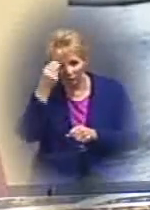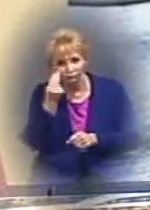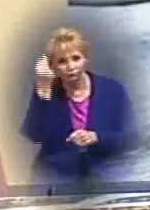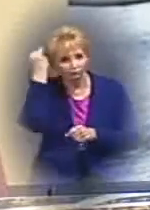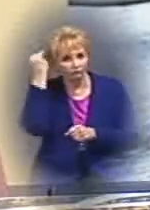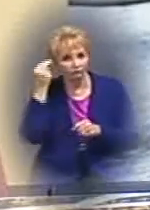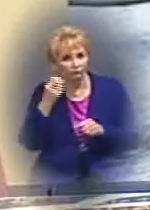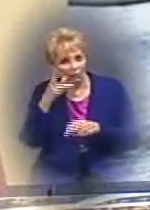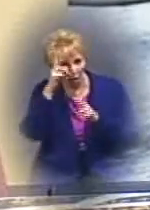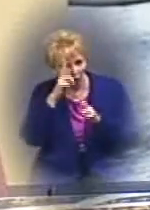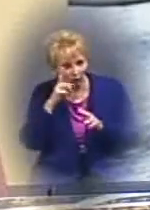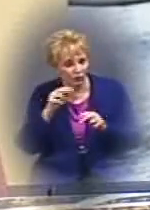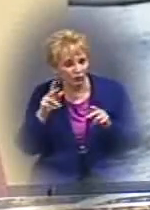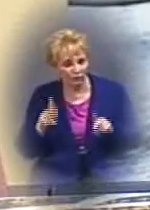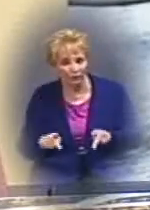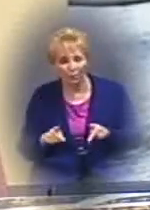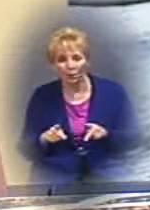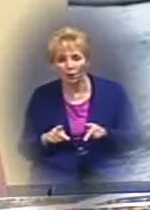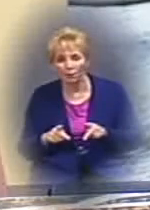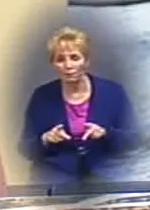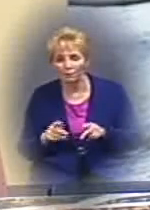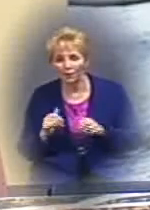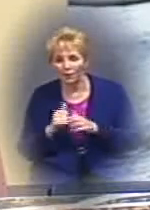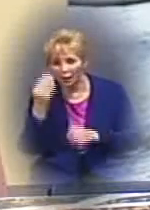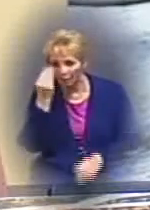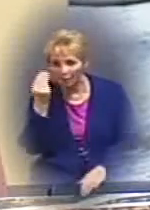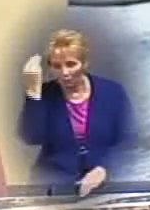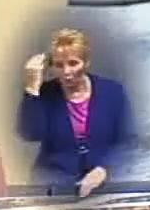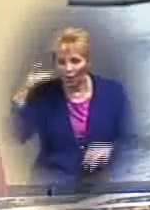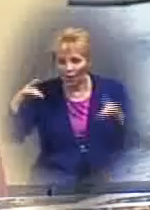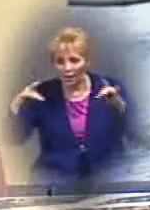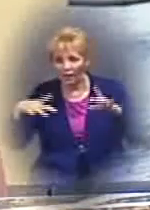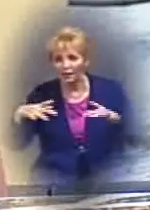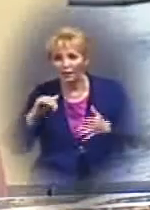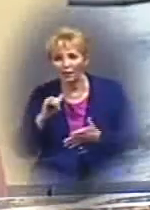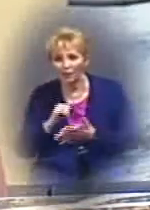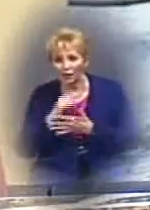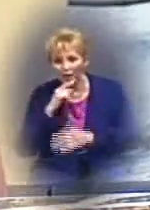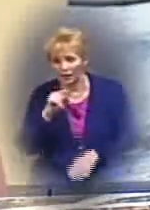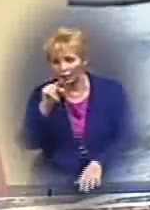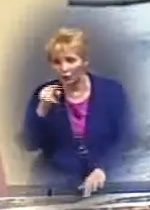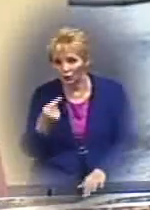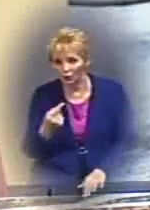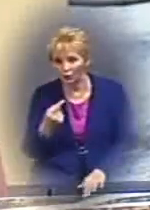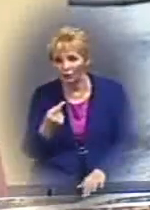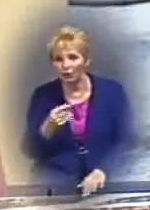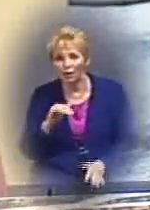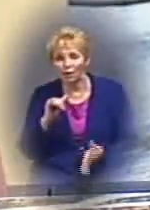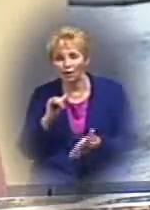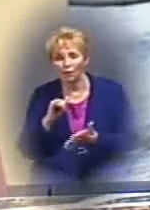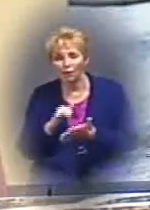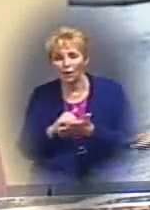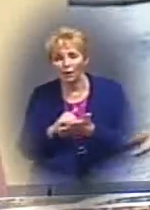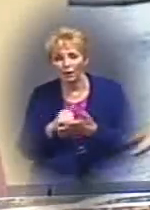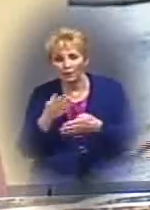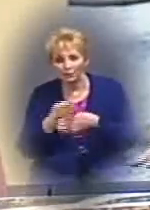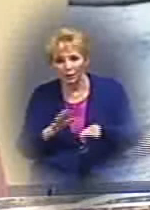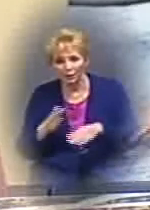or honor someone with a memorial light, that is $1, and of course those funds are split